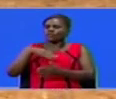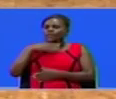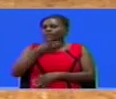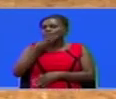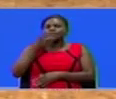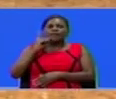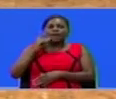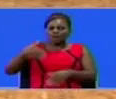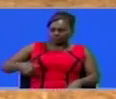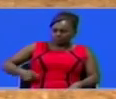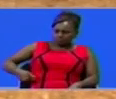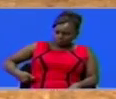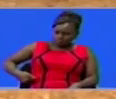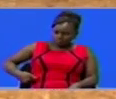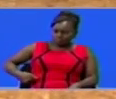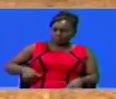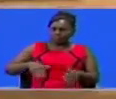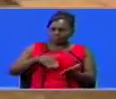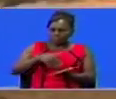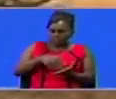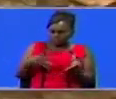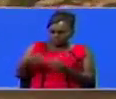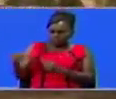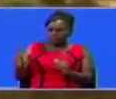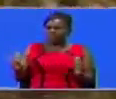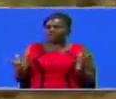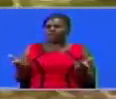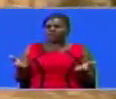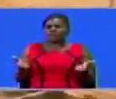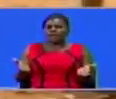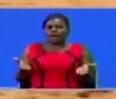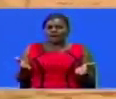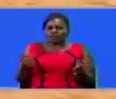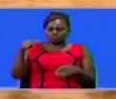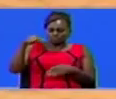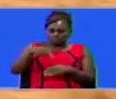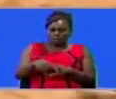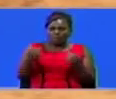Drought, hunger is driving them down into Laikipia, a county now weighed down